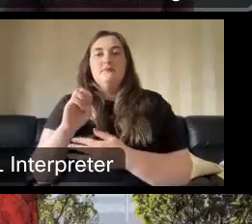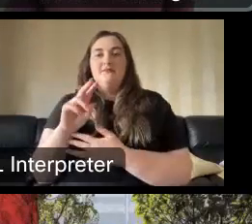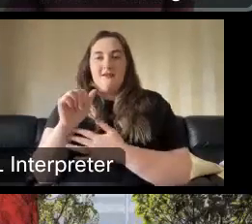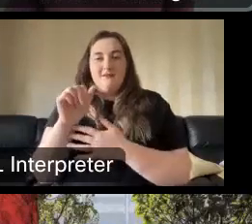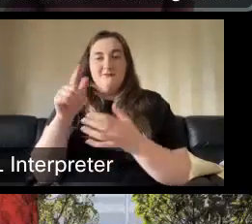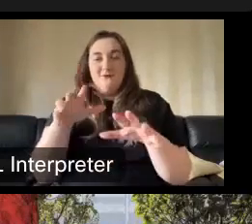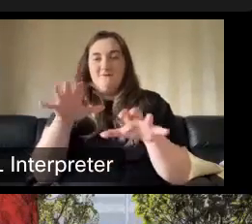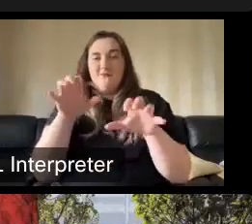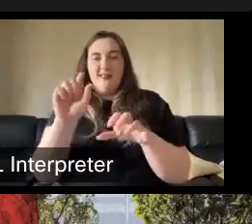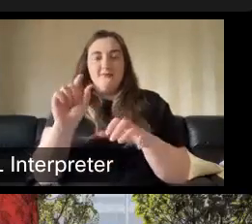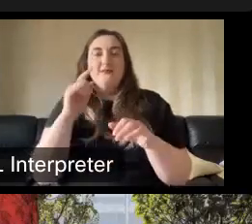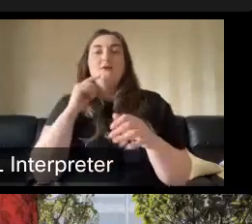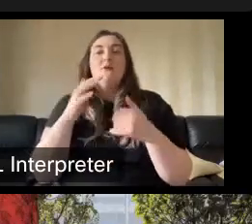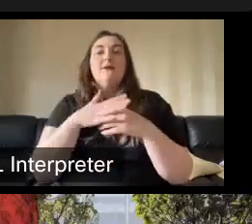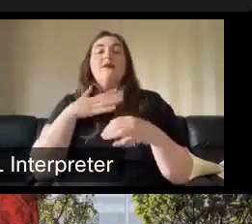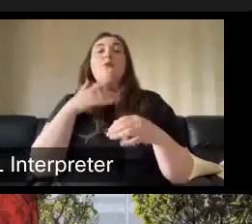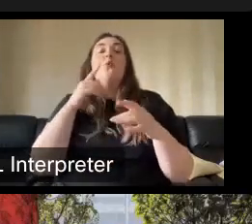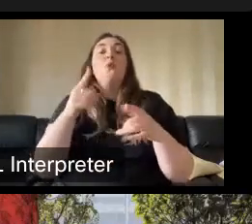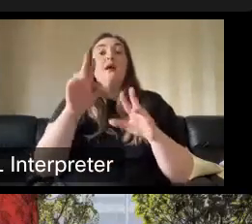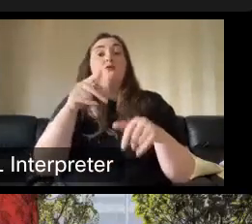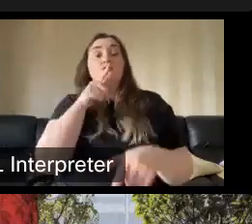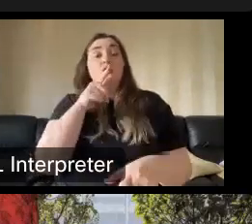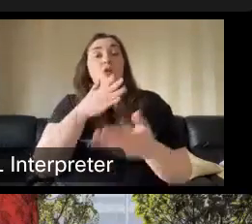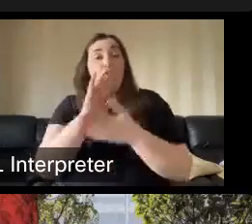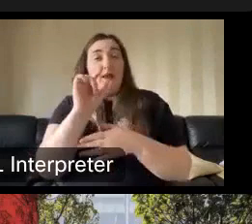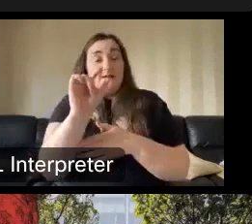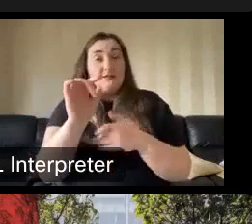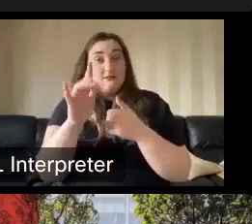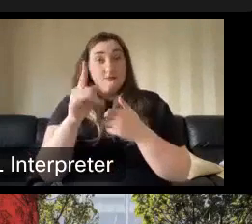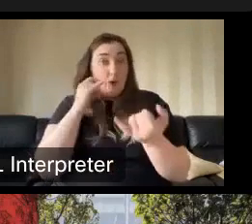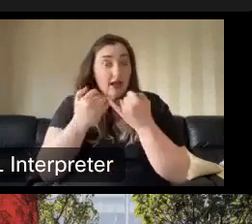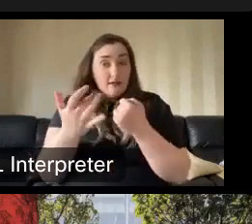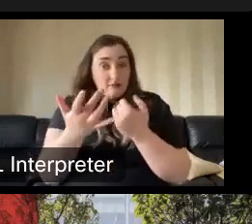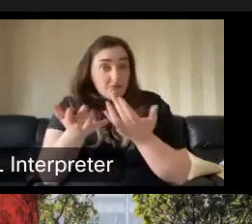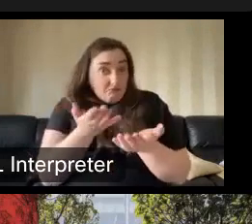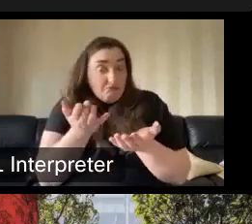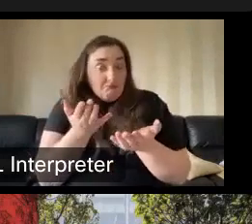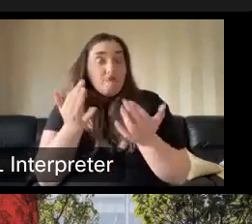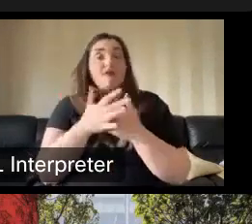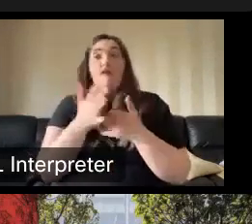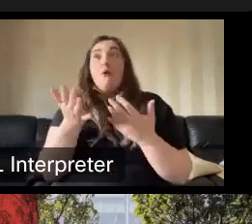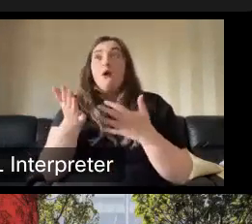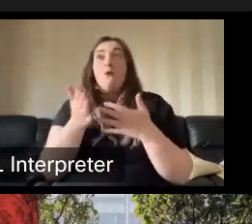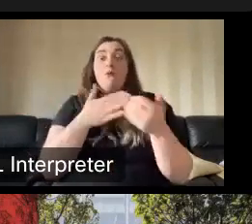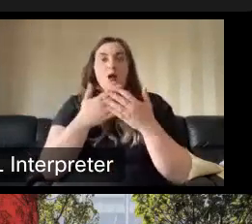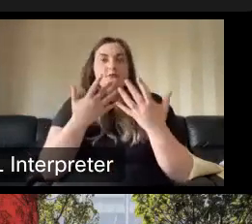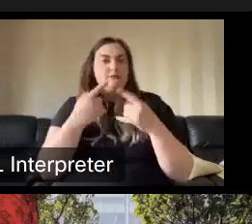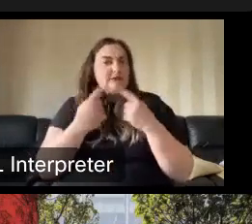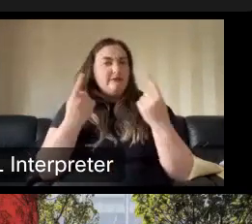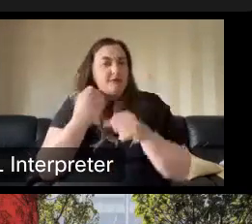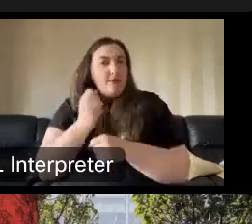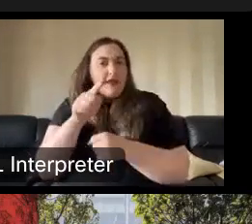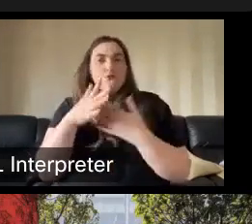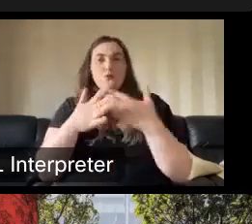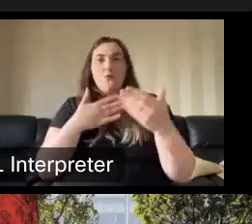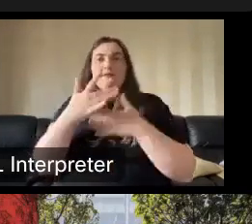you talk us through what that might look like, and in relation to, what will be different about it in relation to what's happening at the